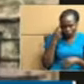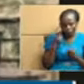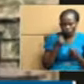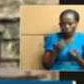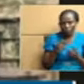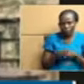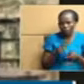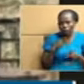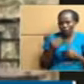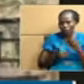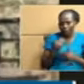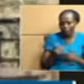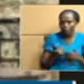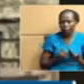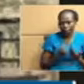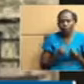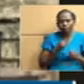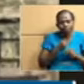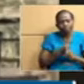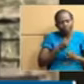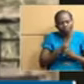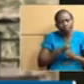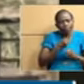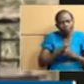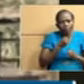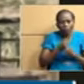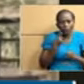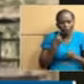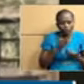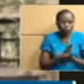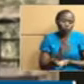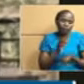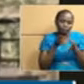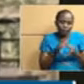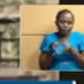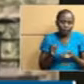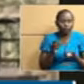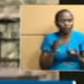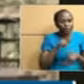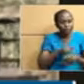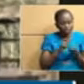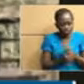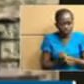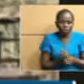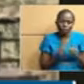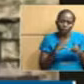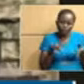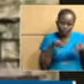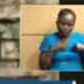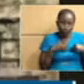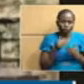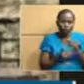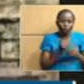COVID period, and for having embraced that times have changed, and they are now making headway into the next